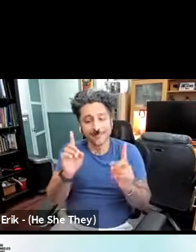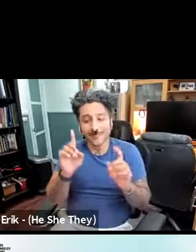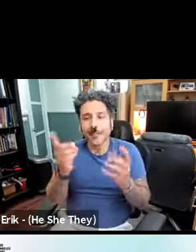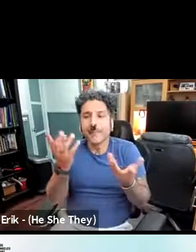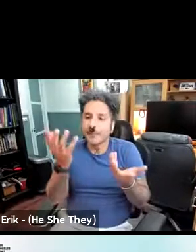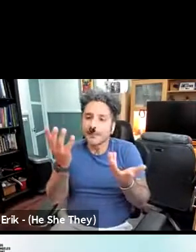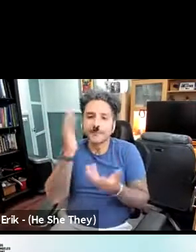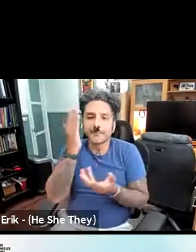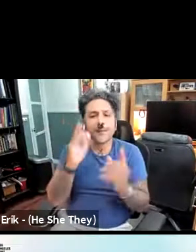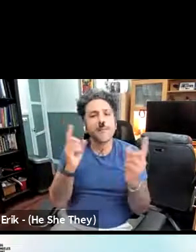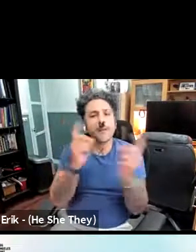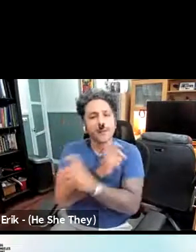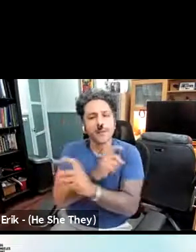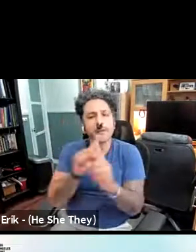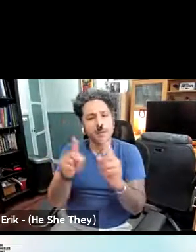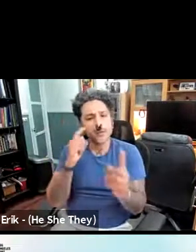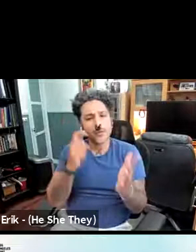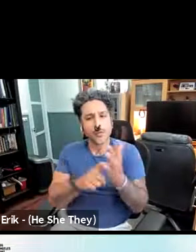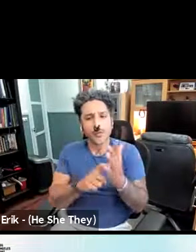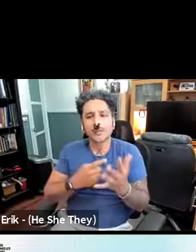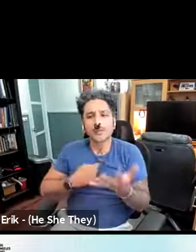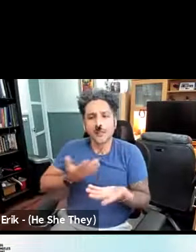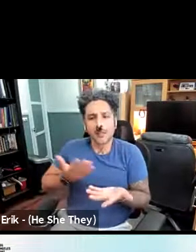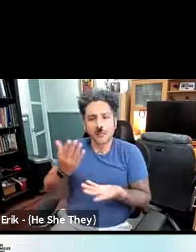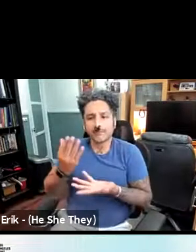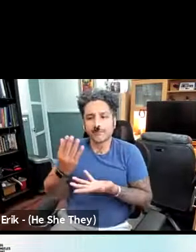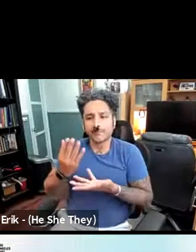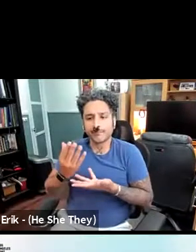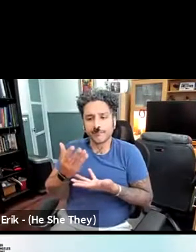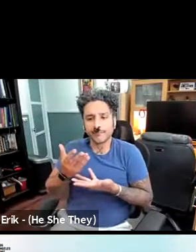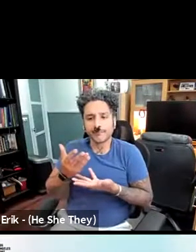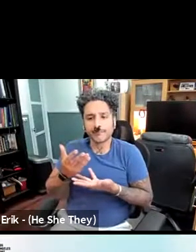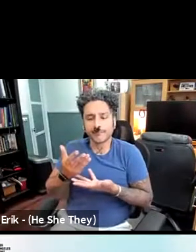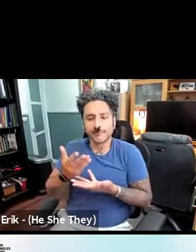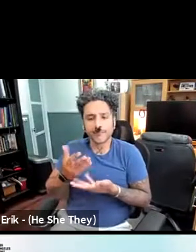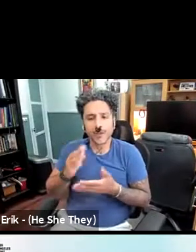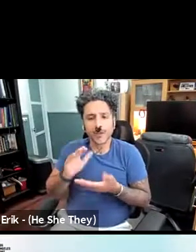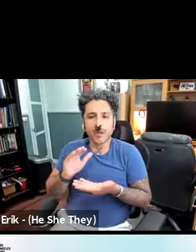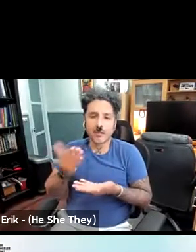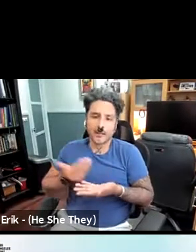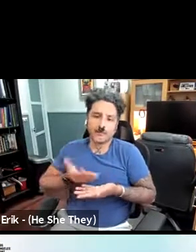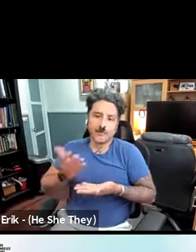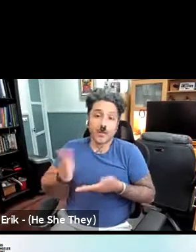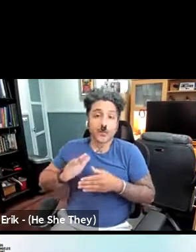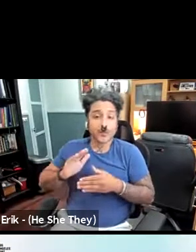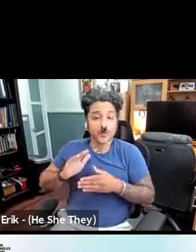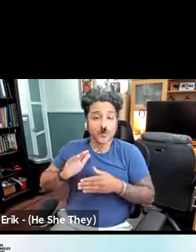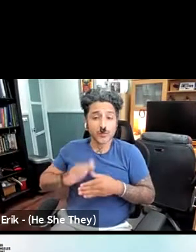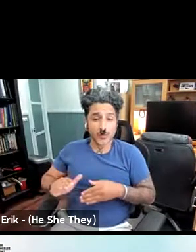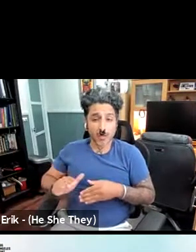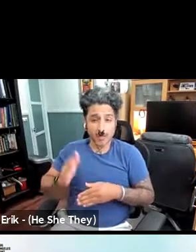And recognizing the little person in me and caring for that person. It's been neglected.